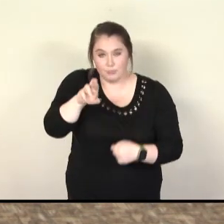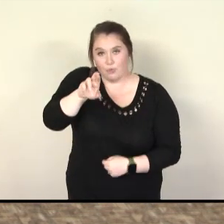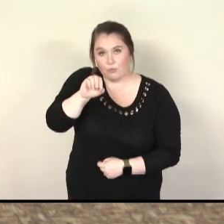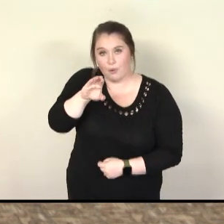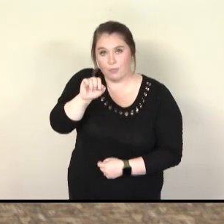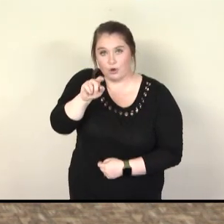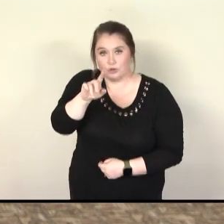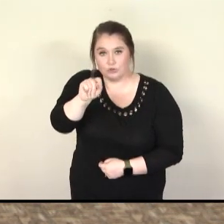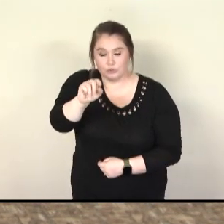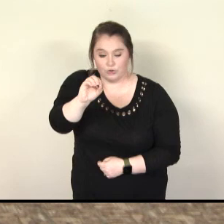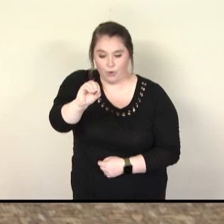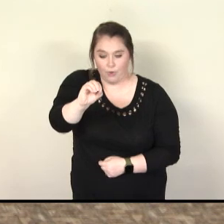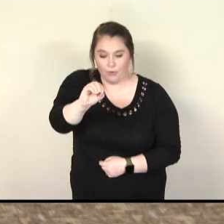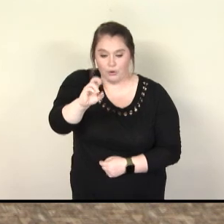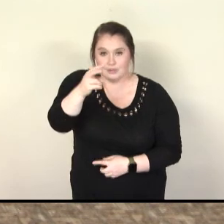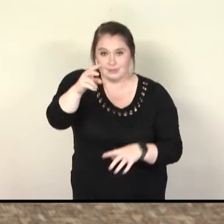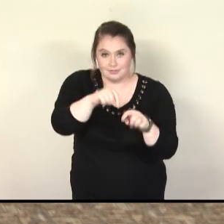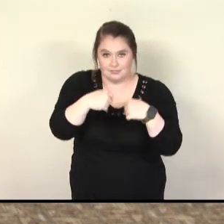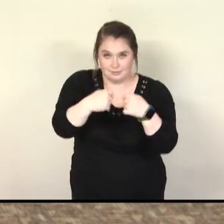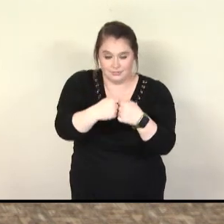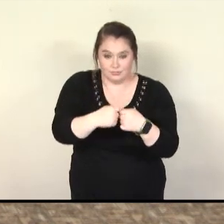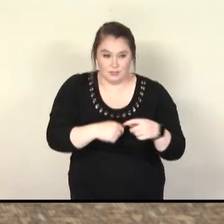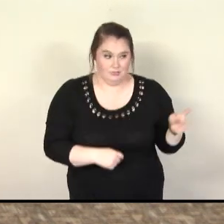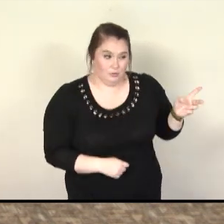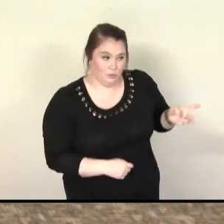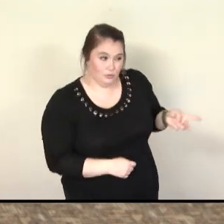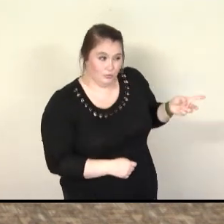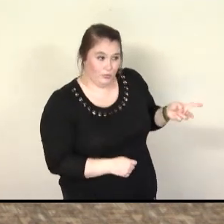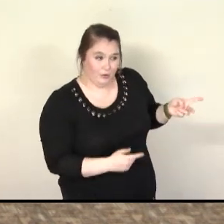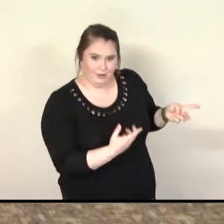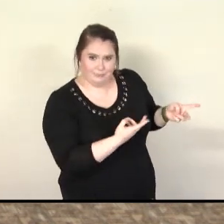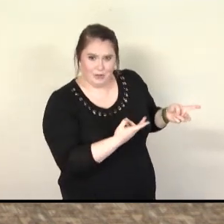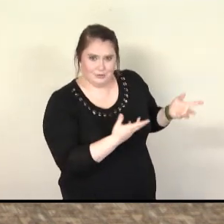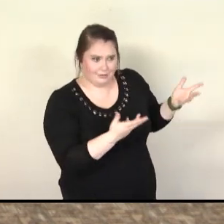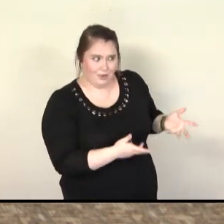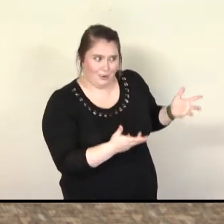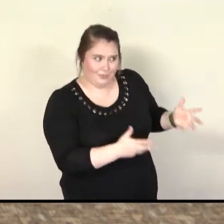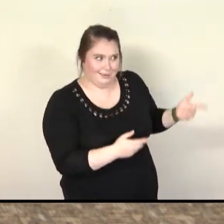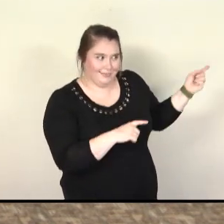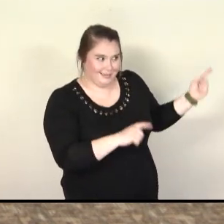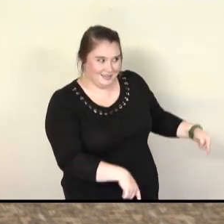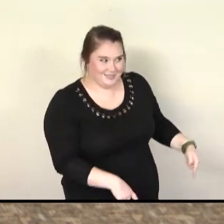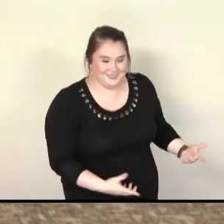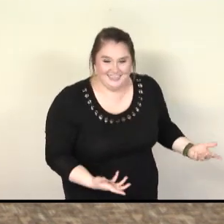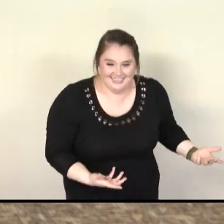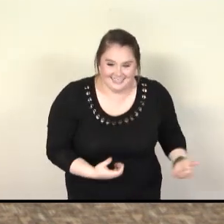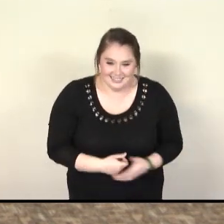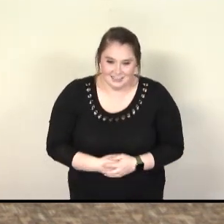second team. And 2 of those have already come through the line.